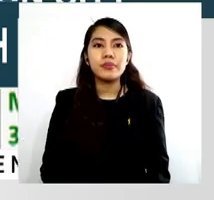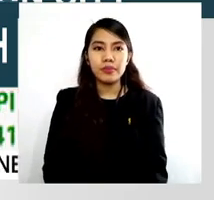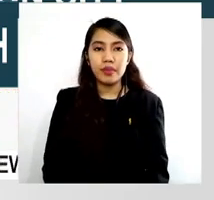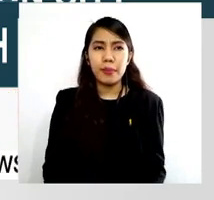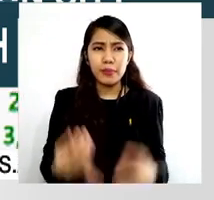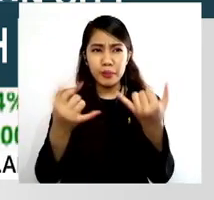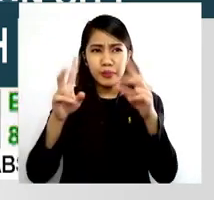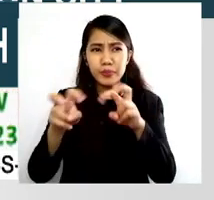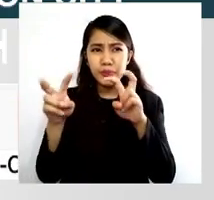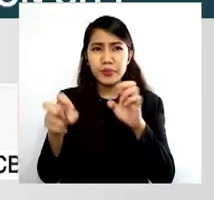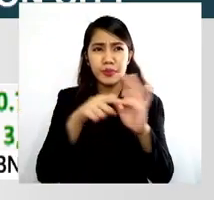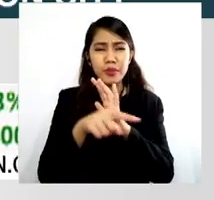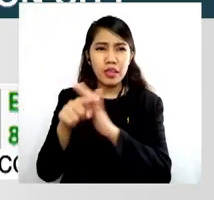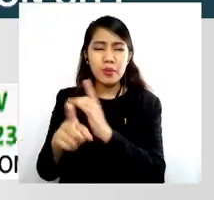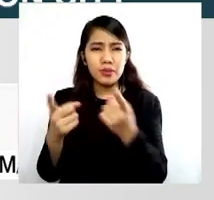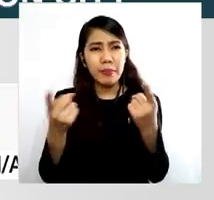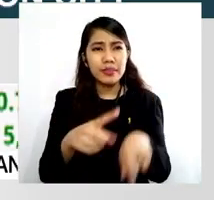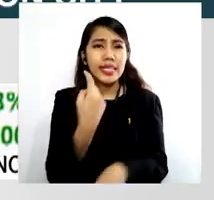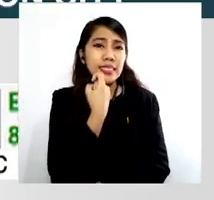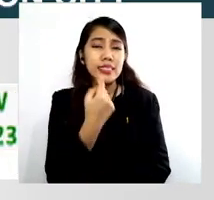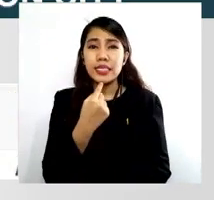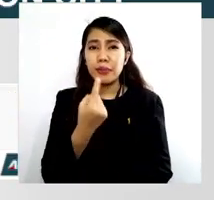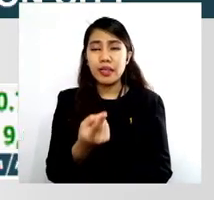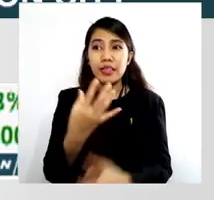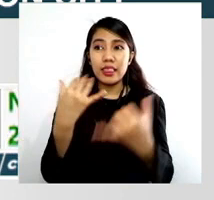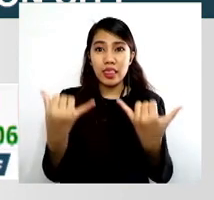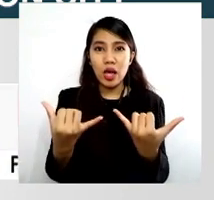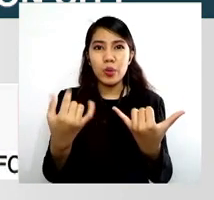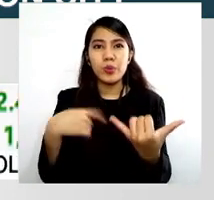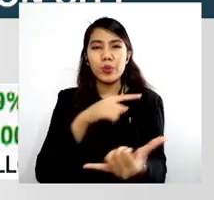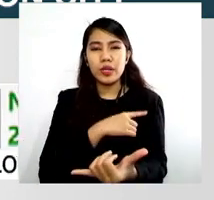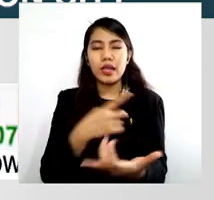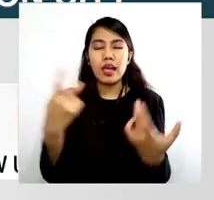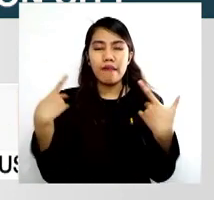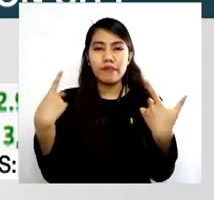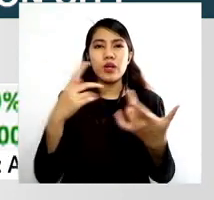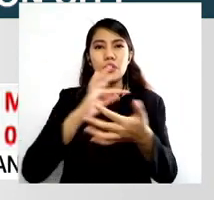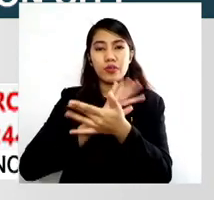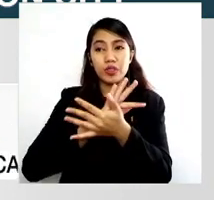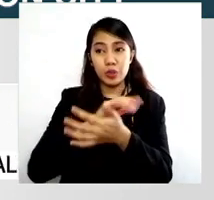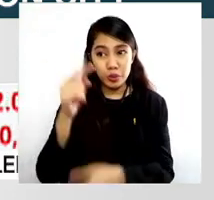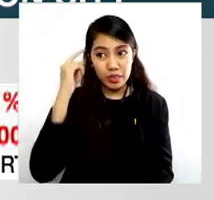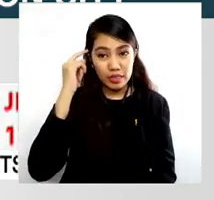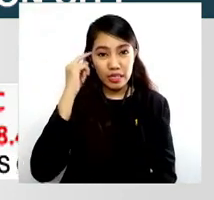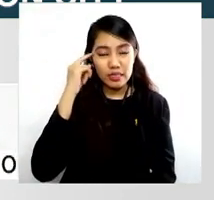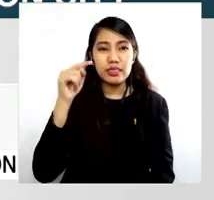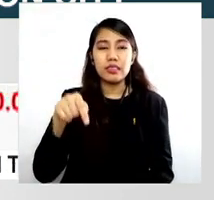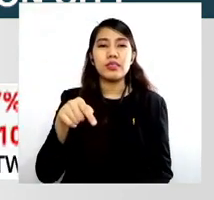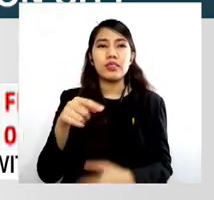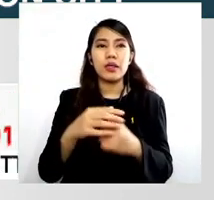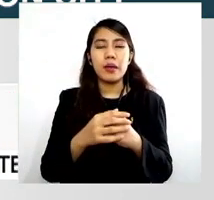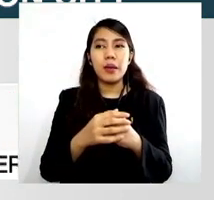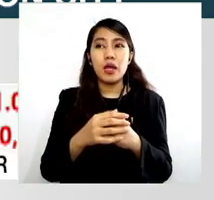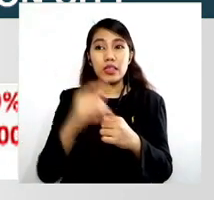will happen, as you mentioned, while the country is grappling with a pandemic. Now, are you confident that this kind of undertaking will get prioritized, if